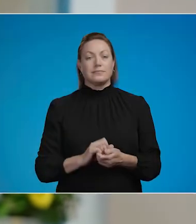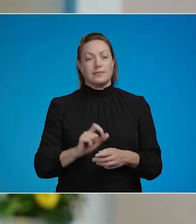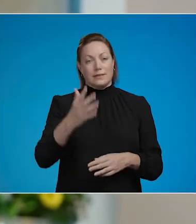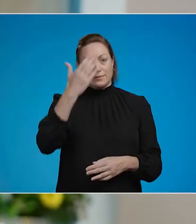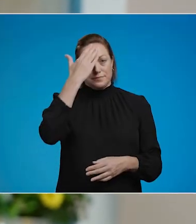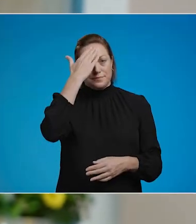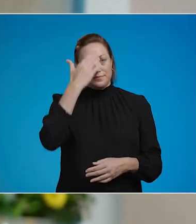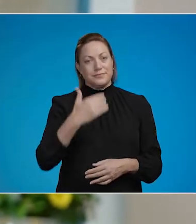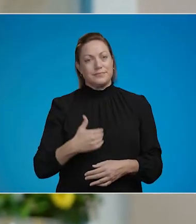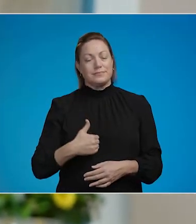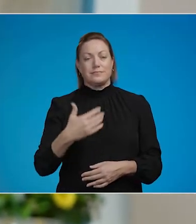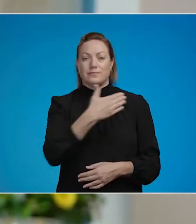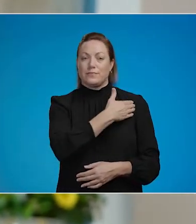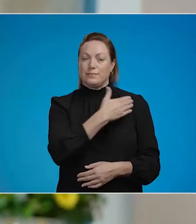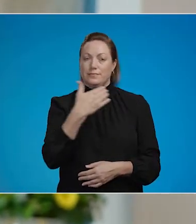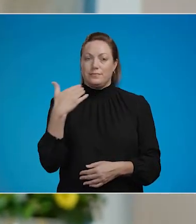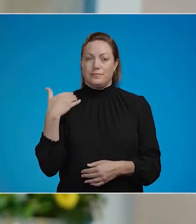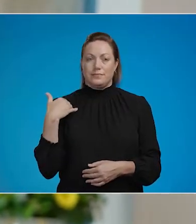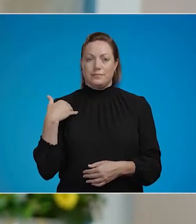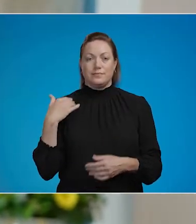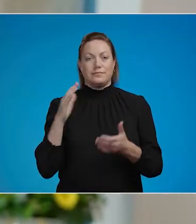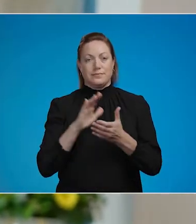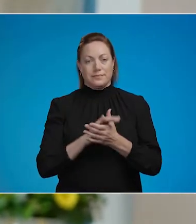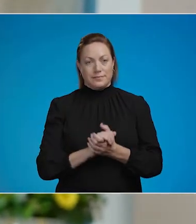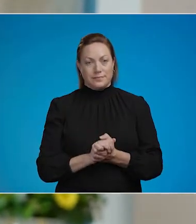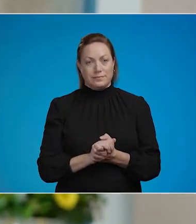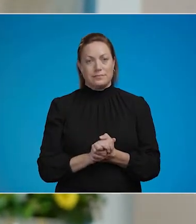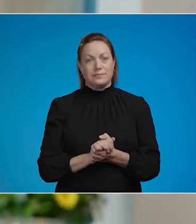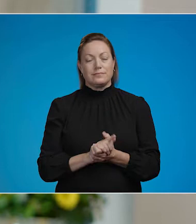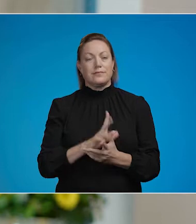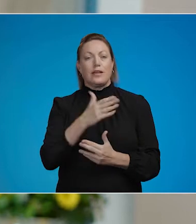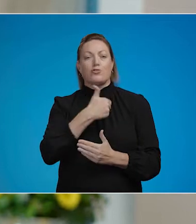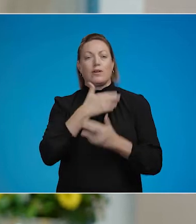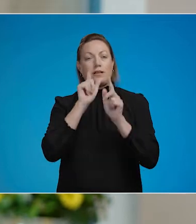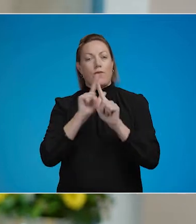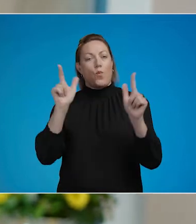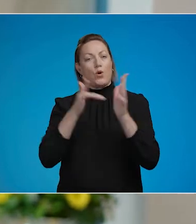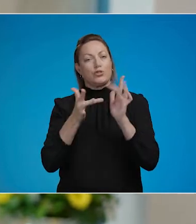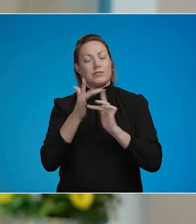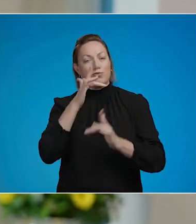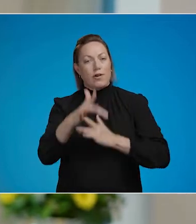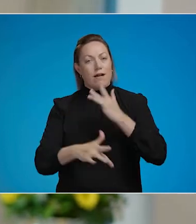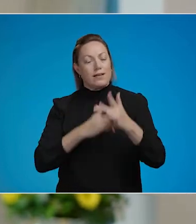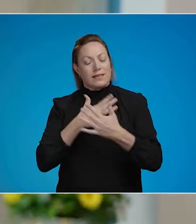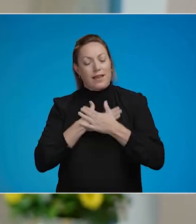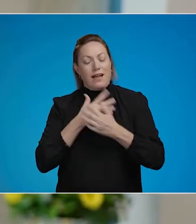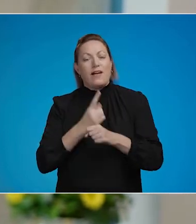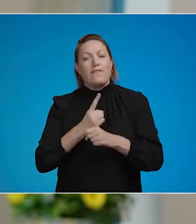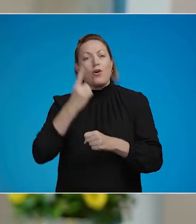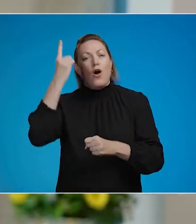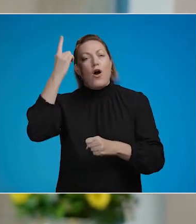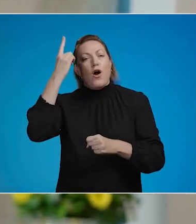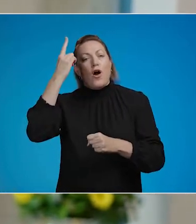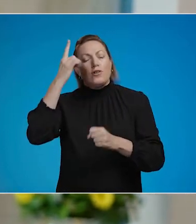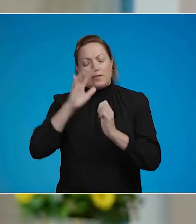Mass the name of the Father and of the Son and of the Holy Spirit. Amen. The grace of our Lord Jesus Christ and the love of God and